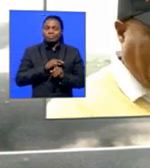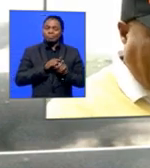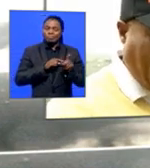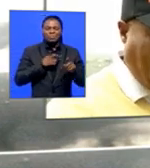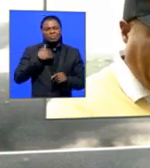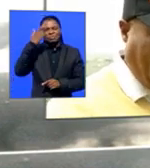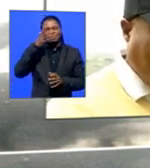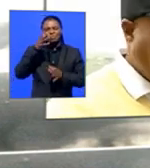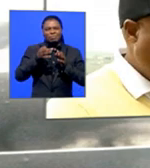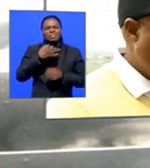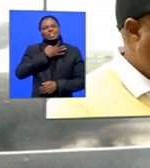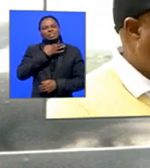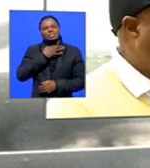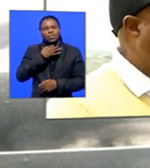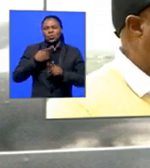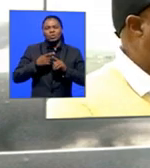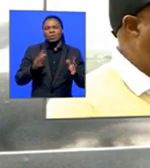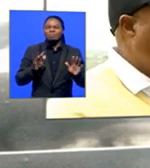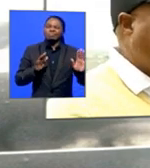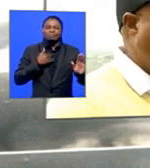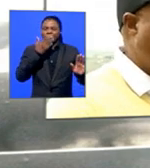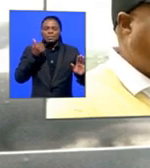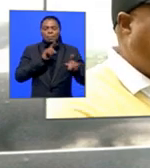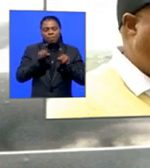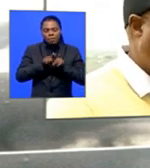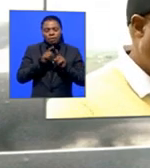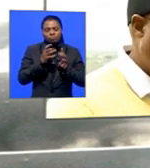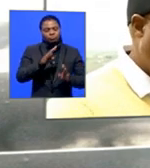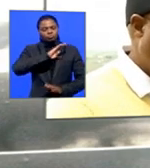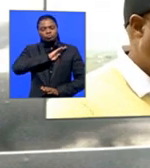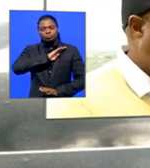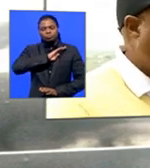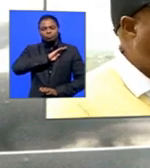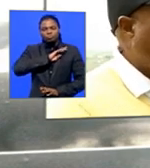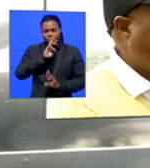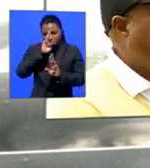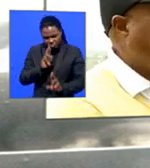andazi ibeka ntoni ngesilungu ngesixhosa but ke bamnike sort of a guard of honor.